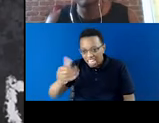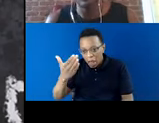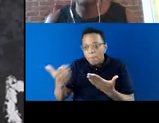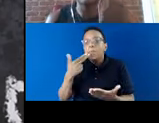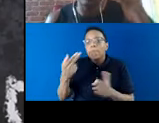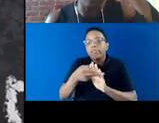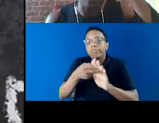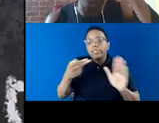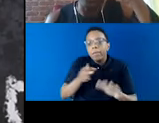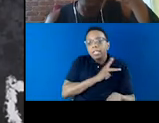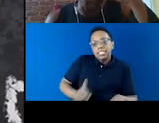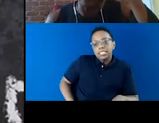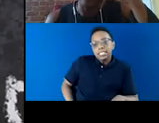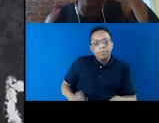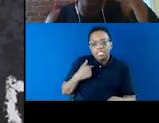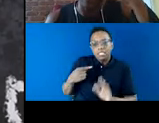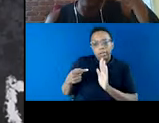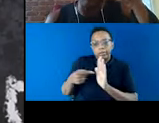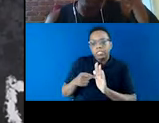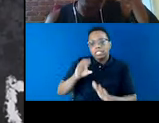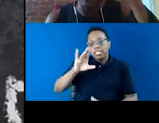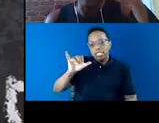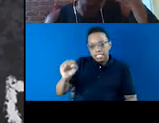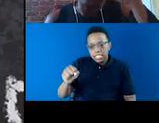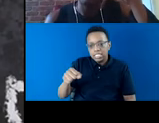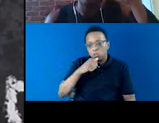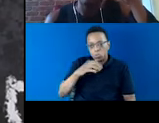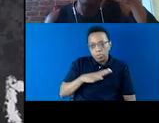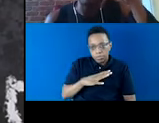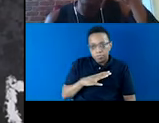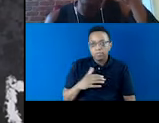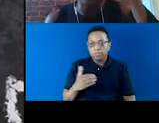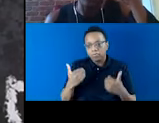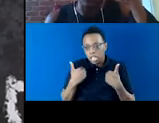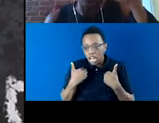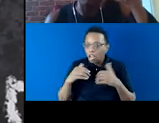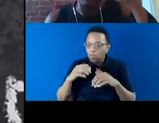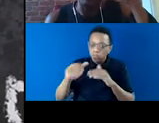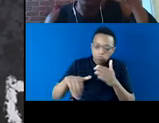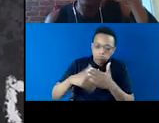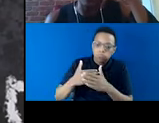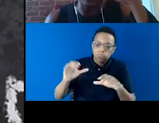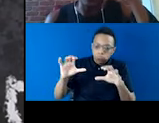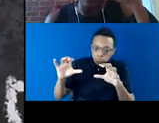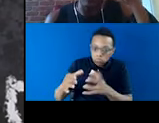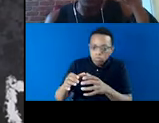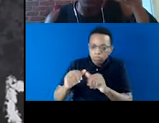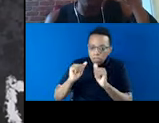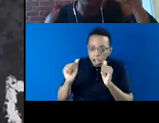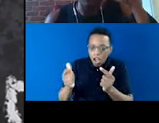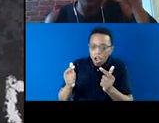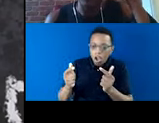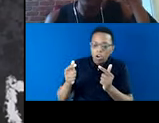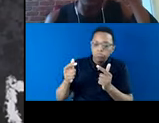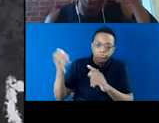we think of as cis womanhood. She had an entire harem of people who she dressed, all of them, regardless of their